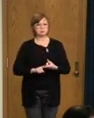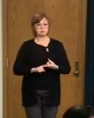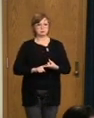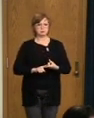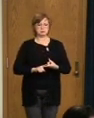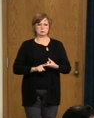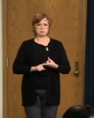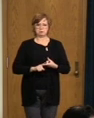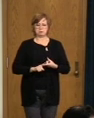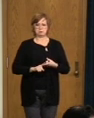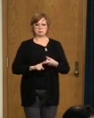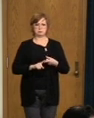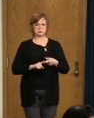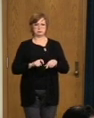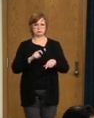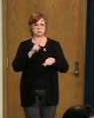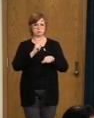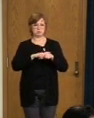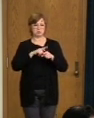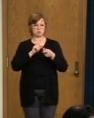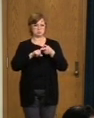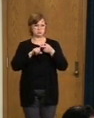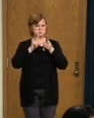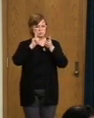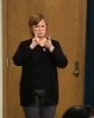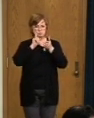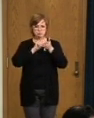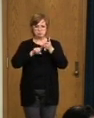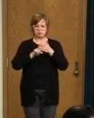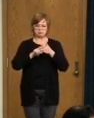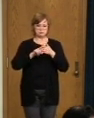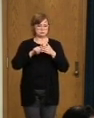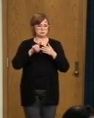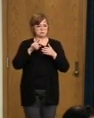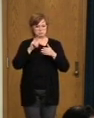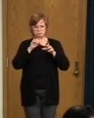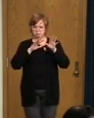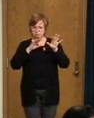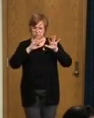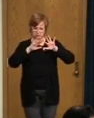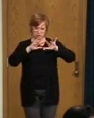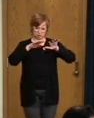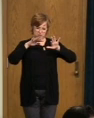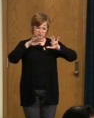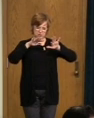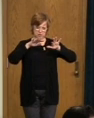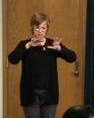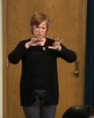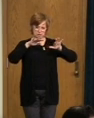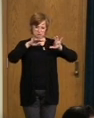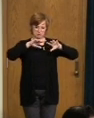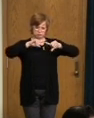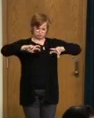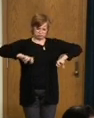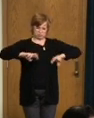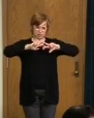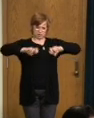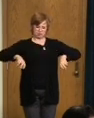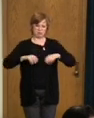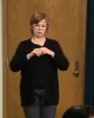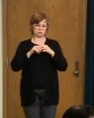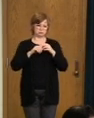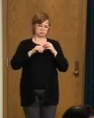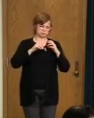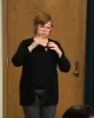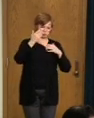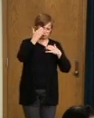to look at things a little different, not just through the holiday season, but over the course of the first half and